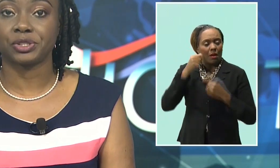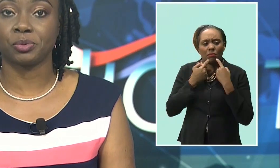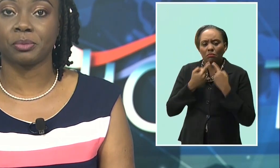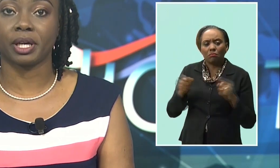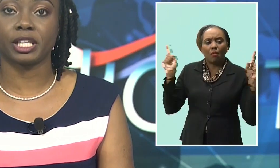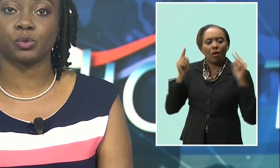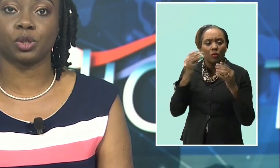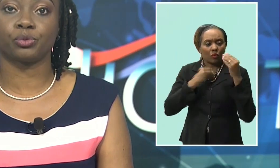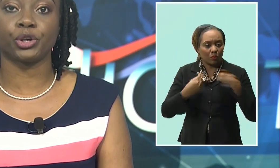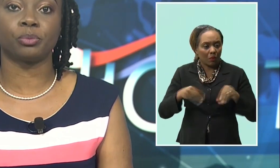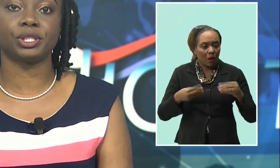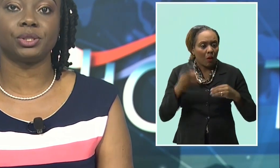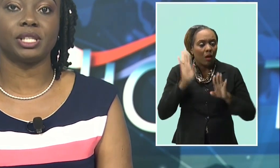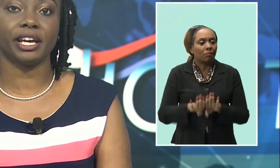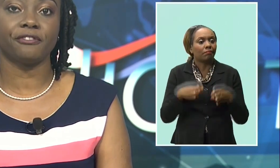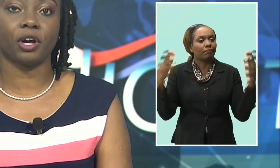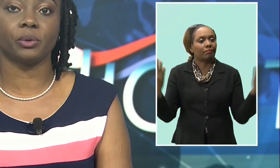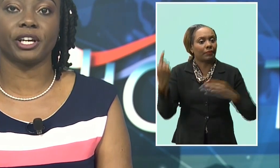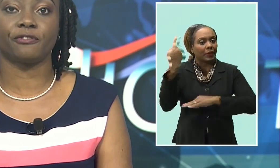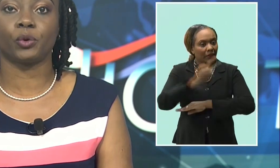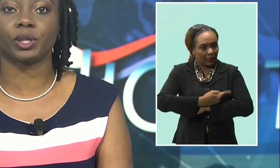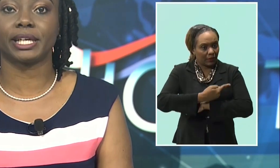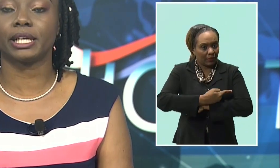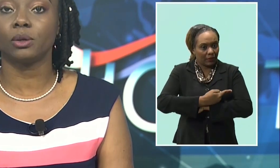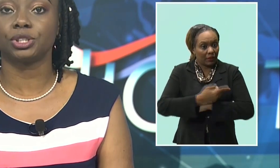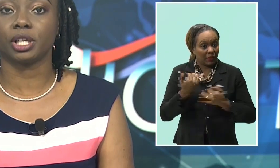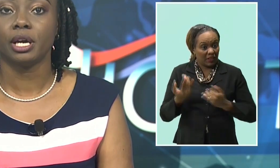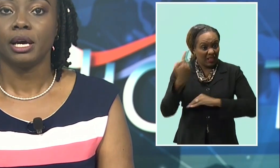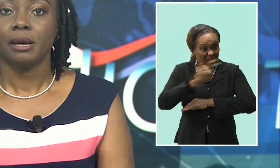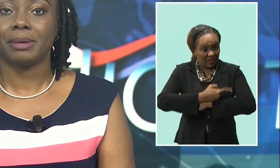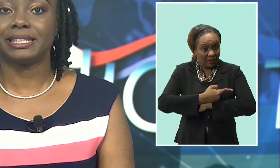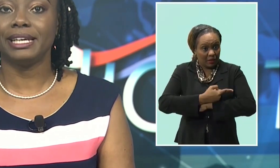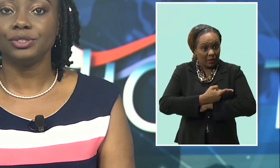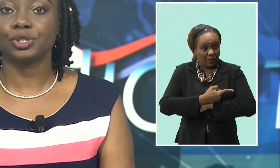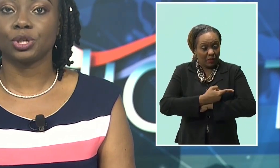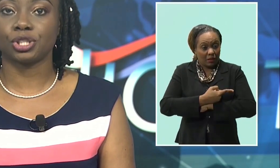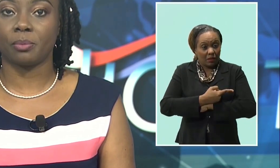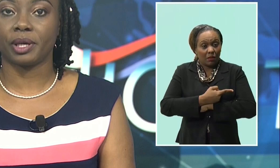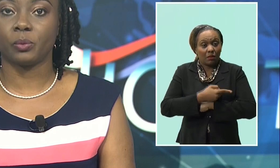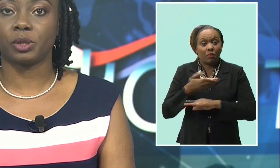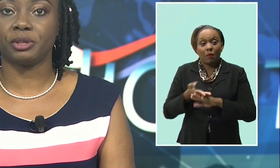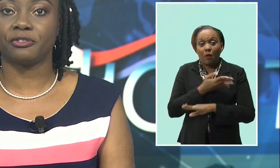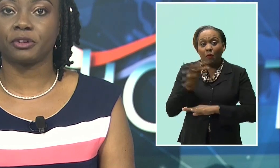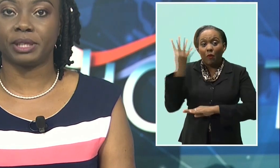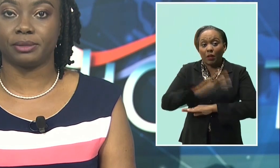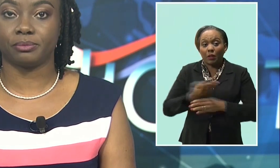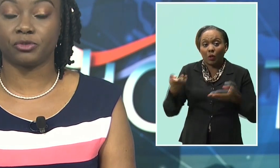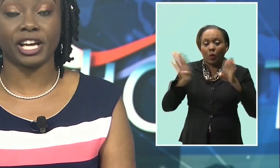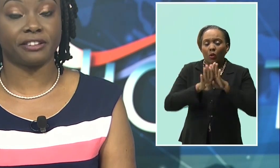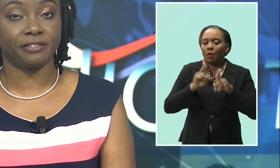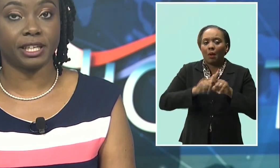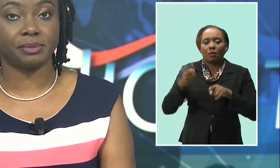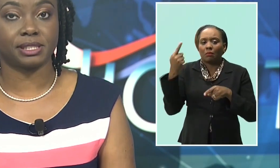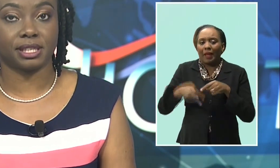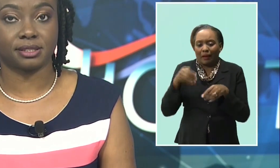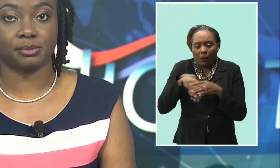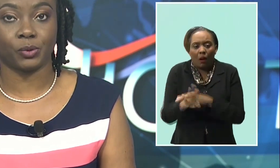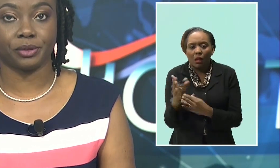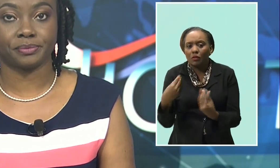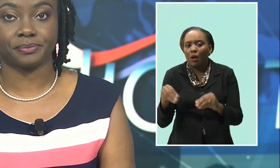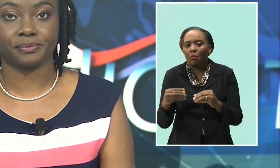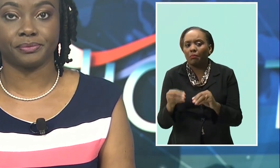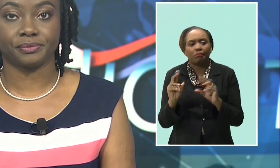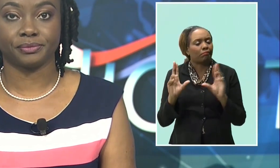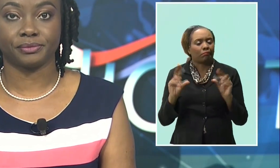yesterday that supermarkets will reopen today following a 4-day closure, but in-store shopping will be forbidden. Rianne Phillips tells us